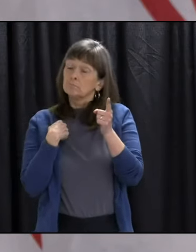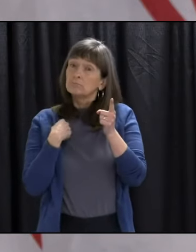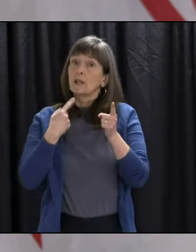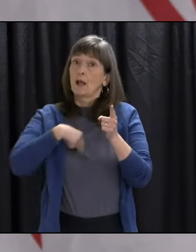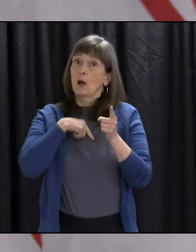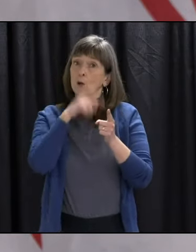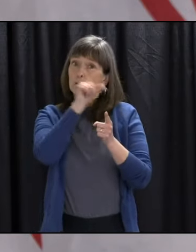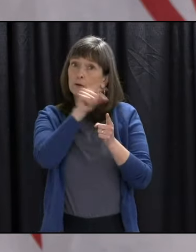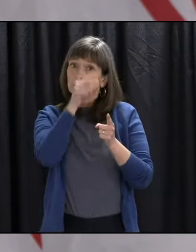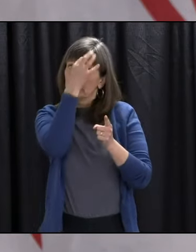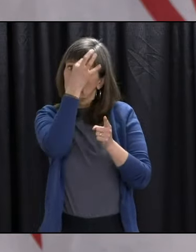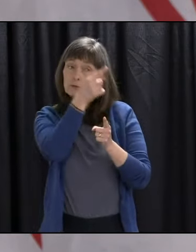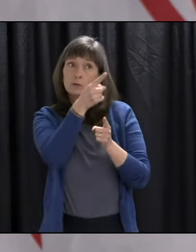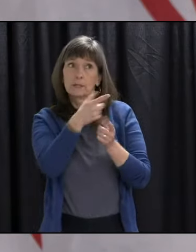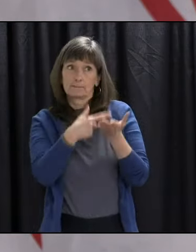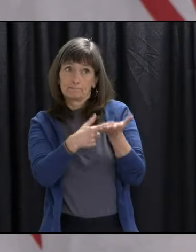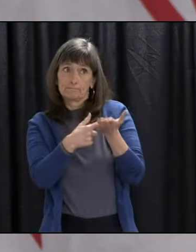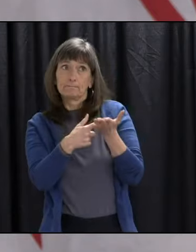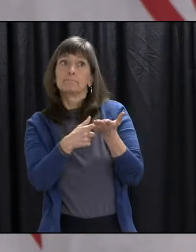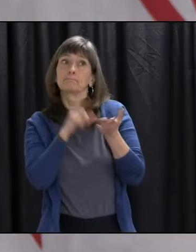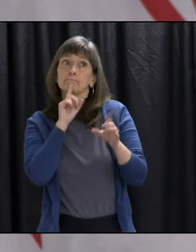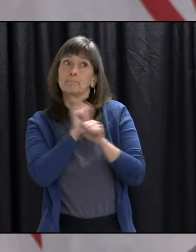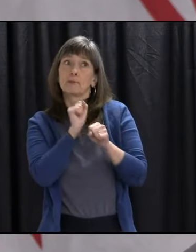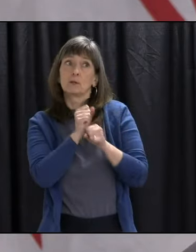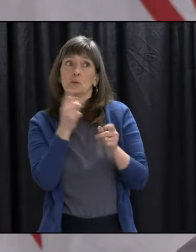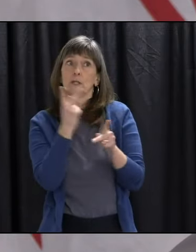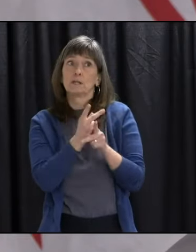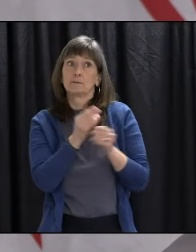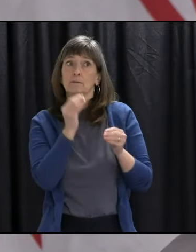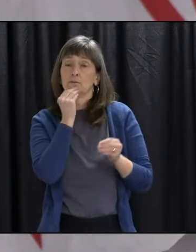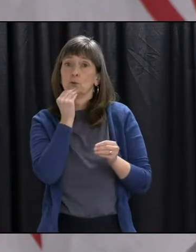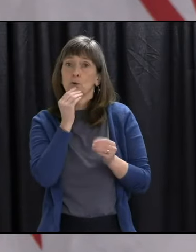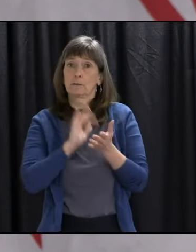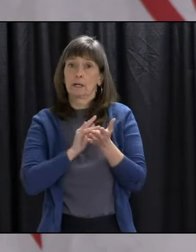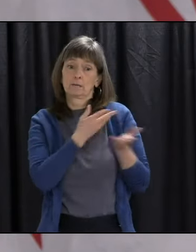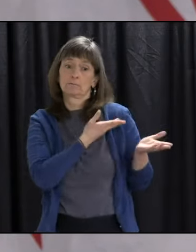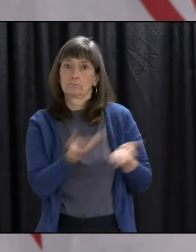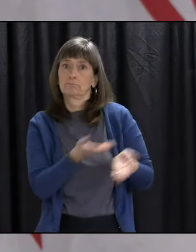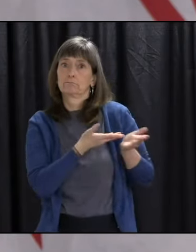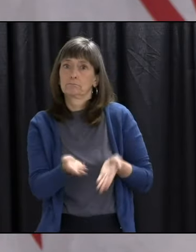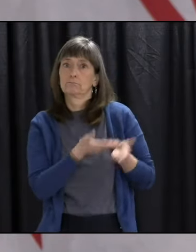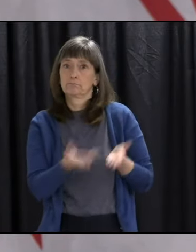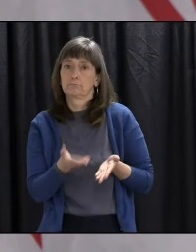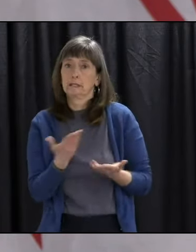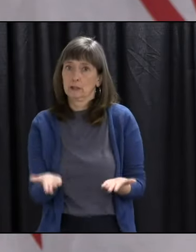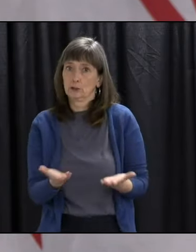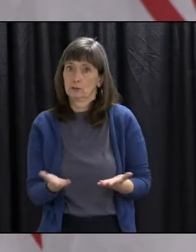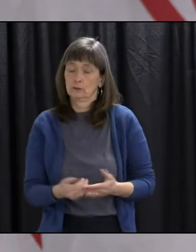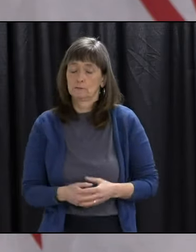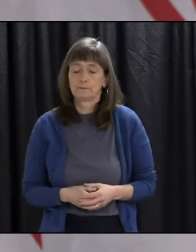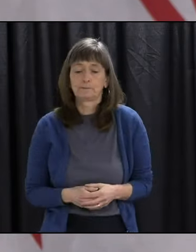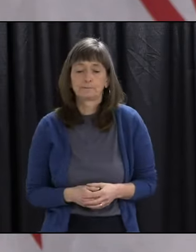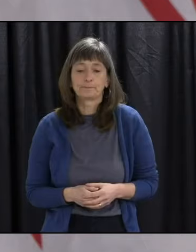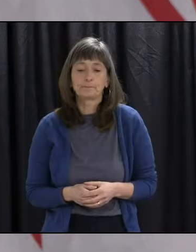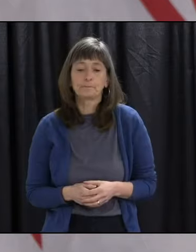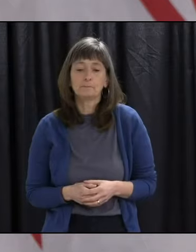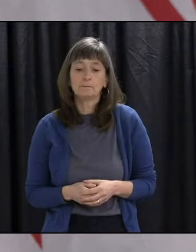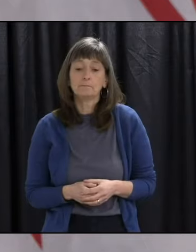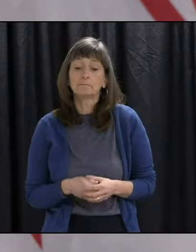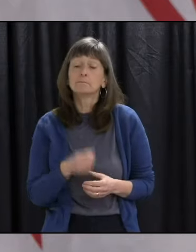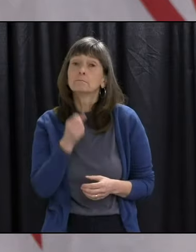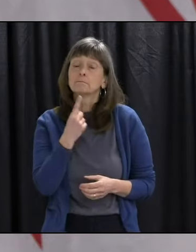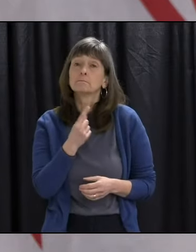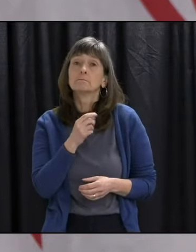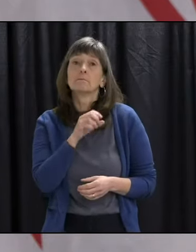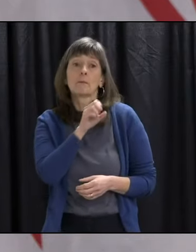sure the supply chain stays in place. We need to remember that although